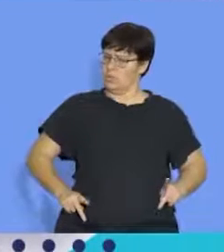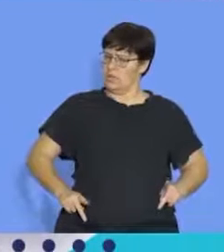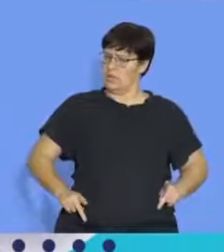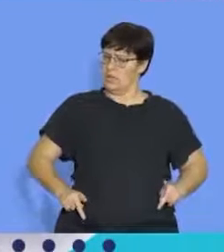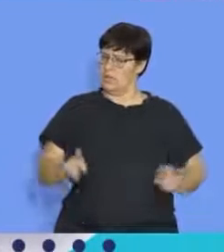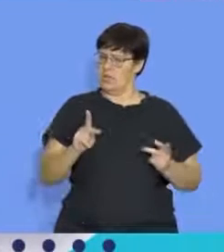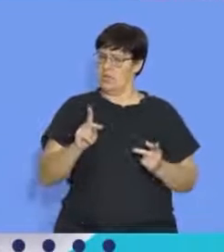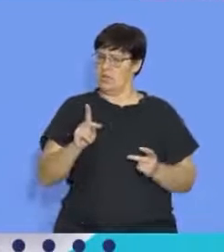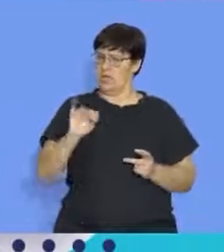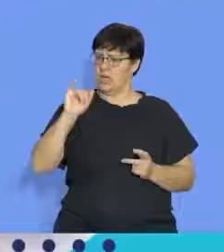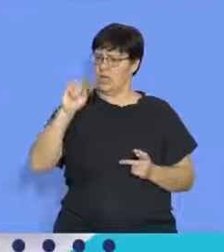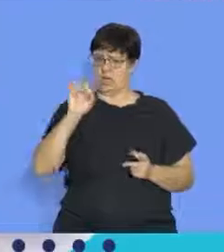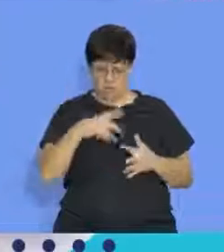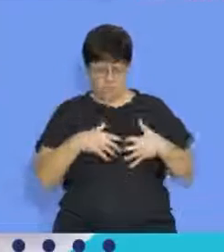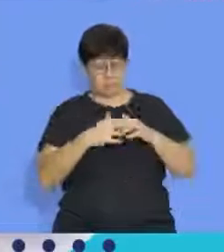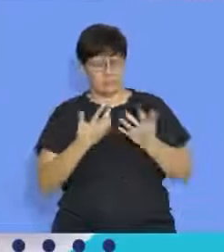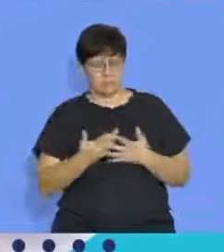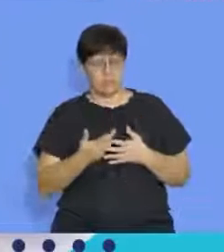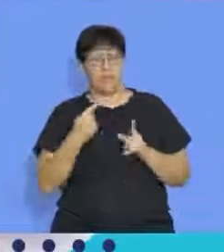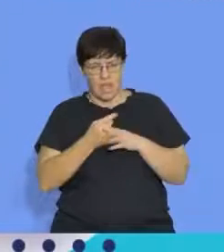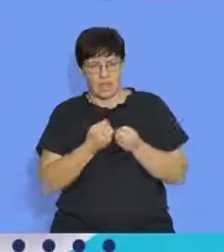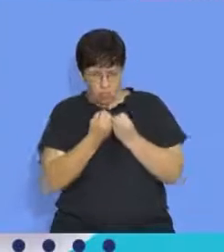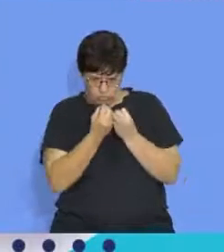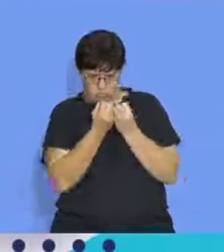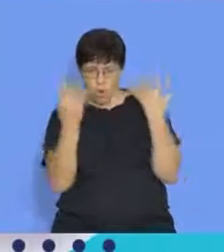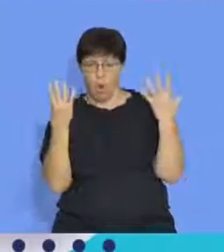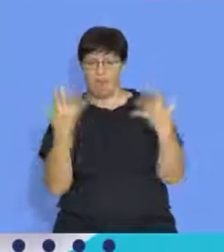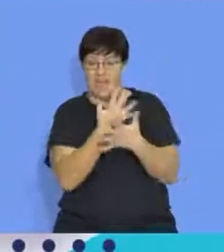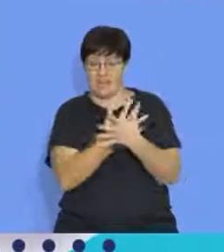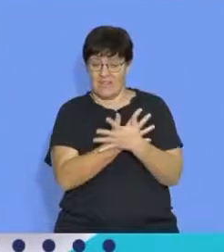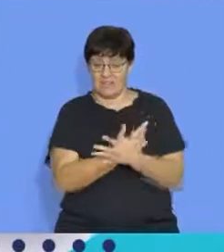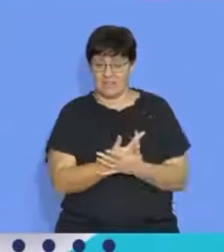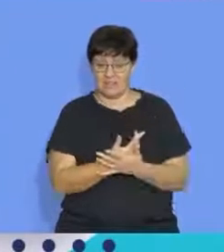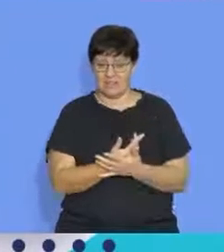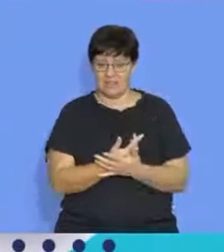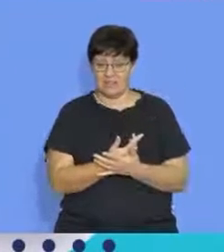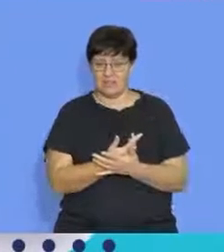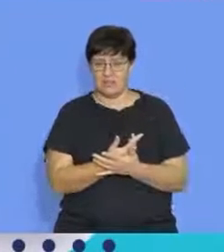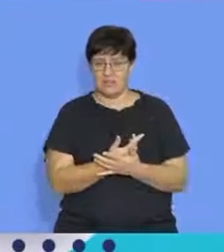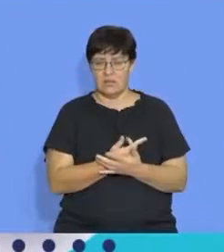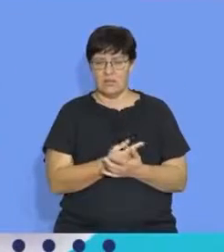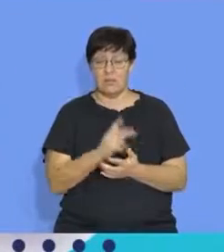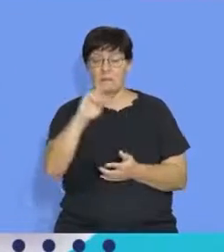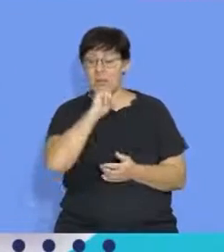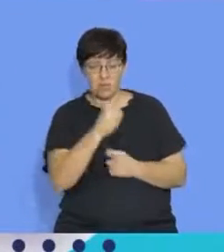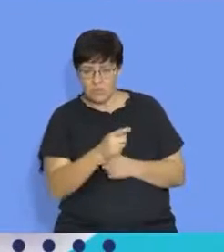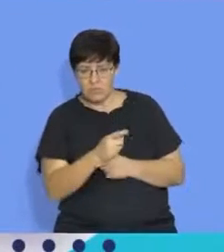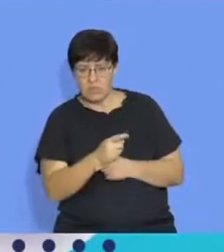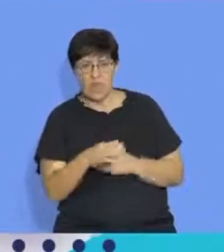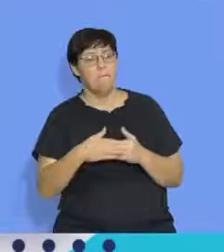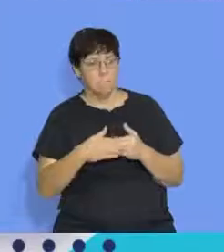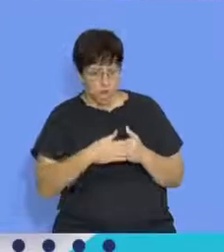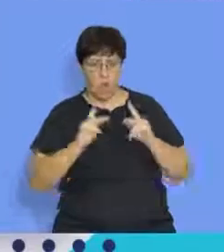does. And bacteria grow so quickly. And what message have they get? Make human